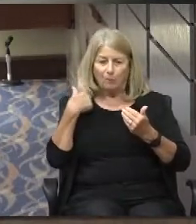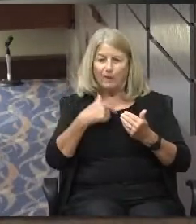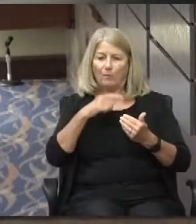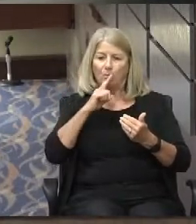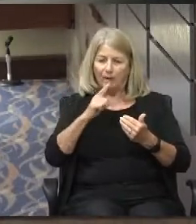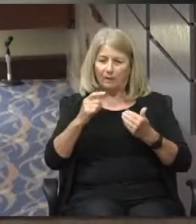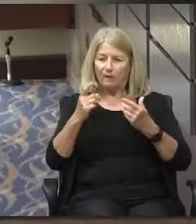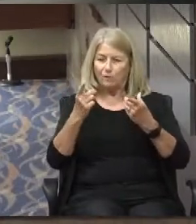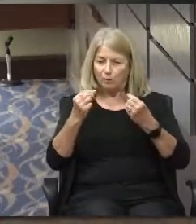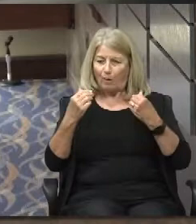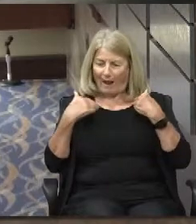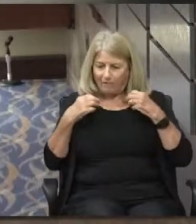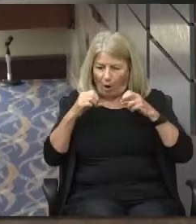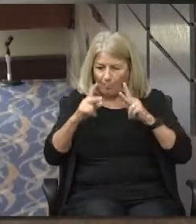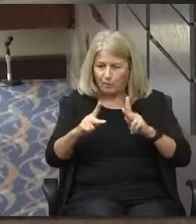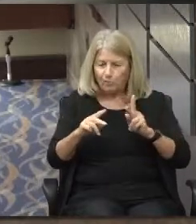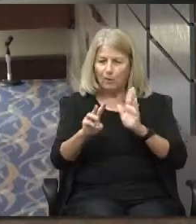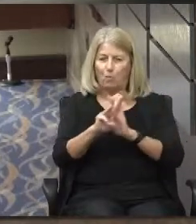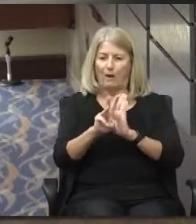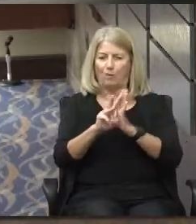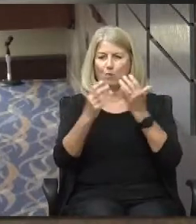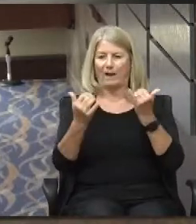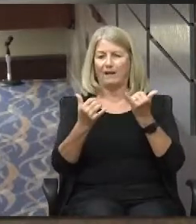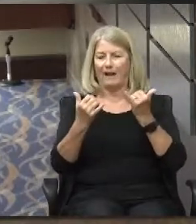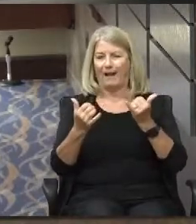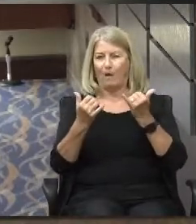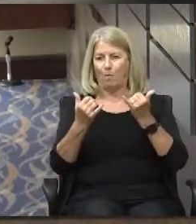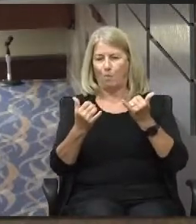great opportunity in Waco right now to